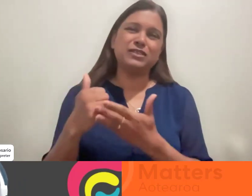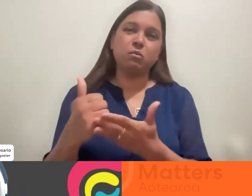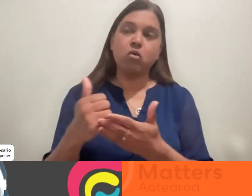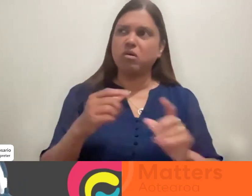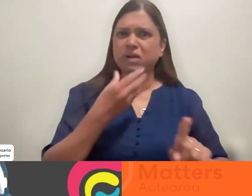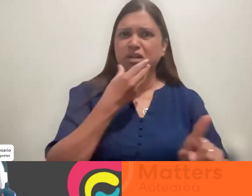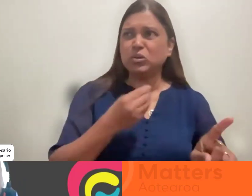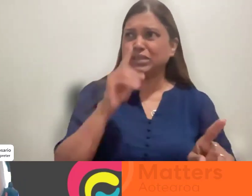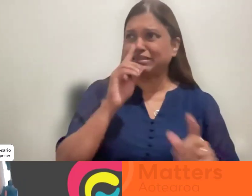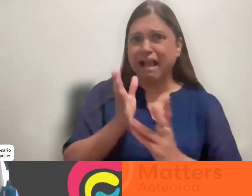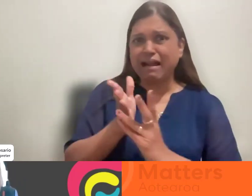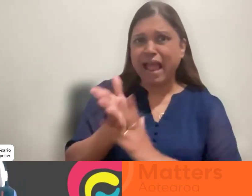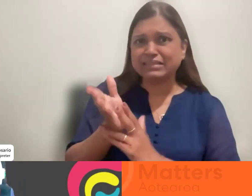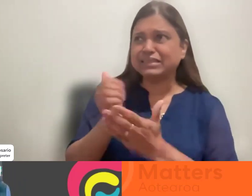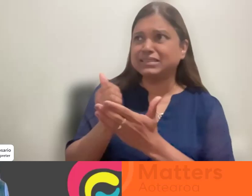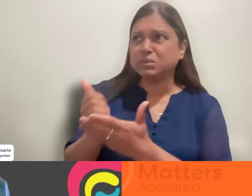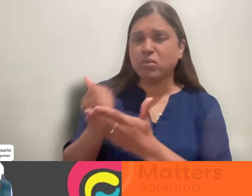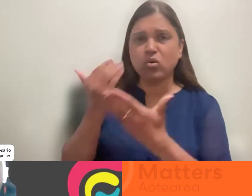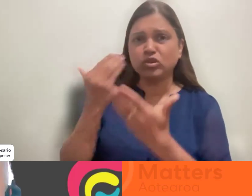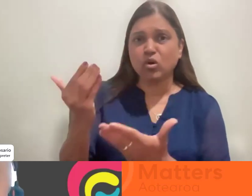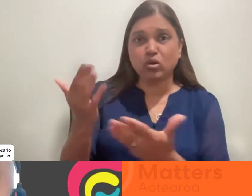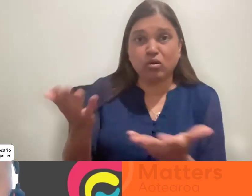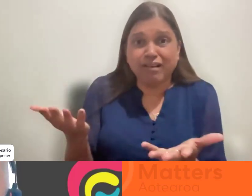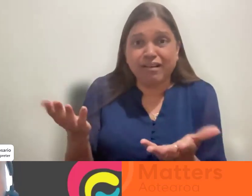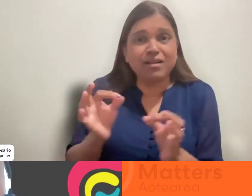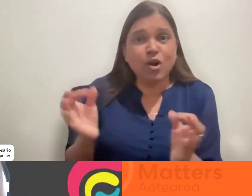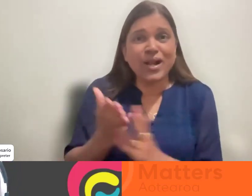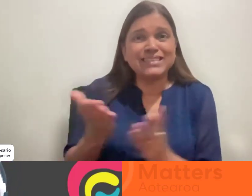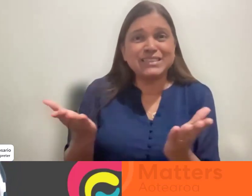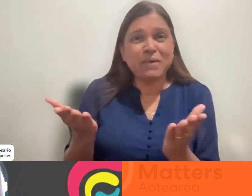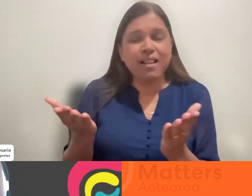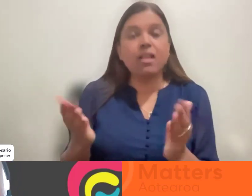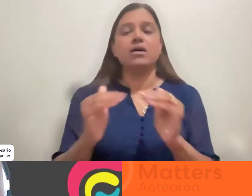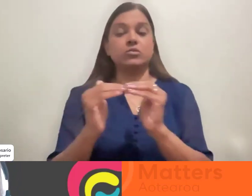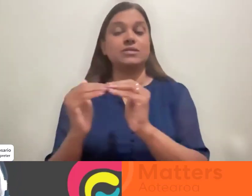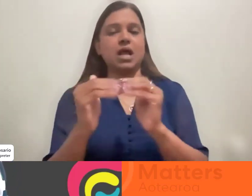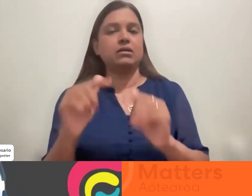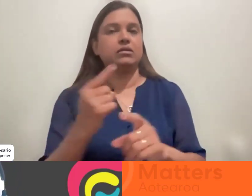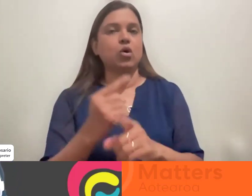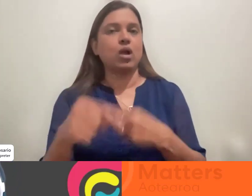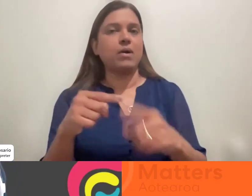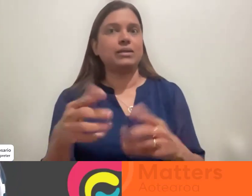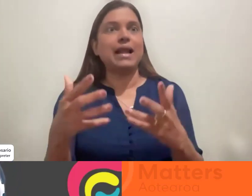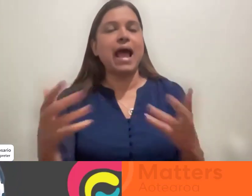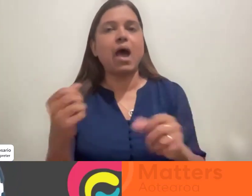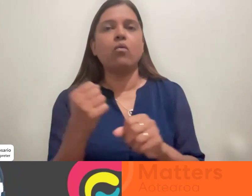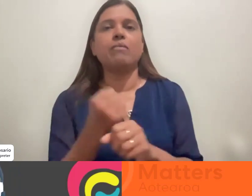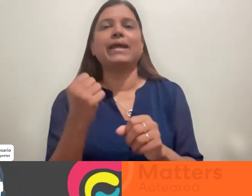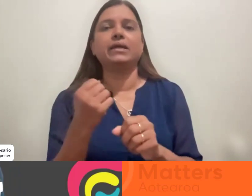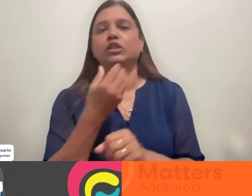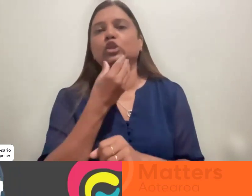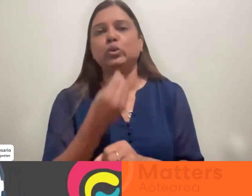them, they are still, partly at least, inaccessible. And the standard deals with that too. It also deals